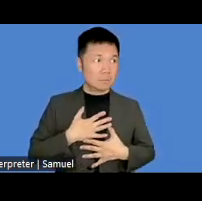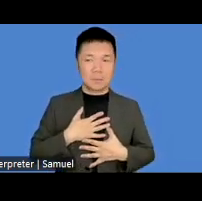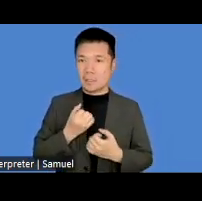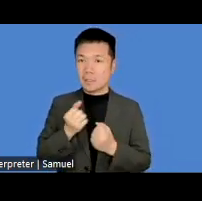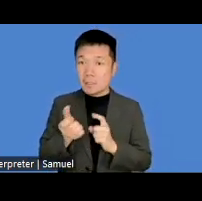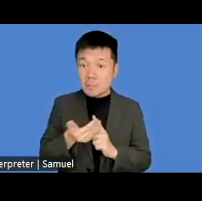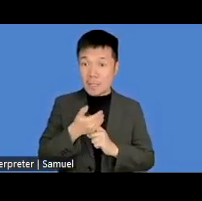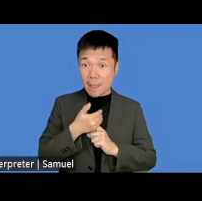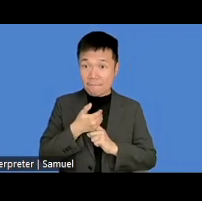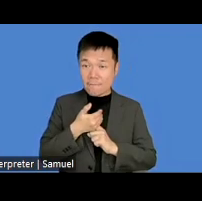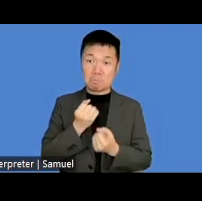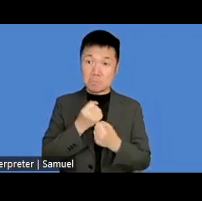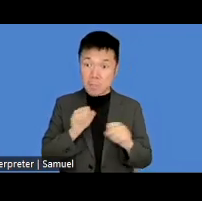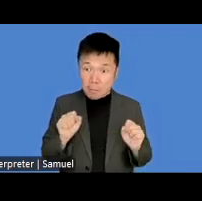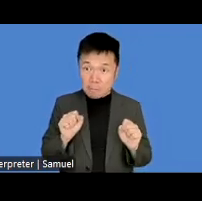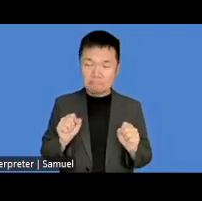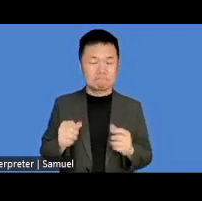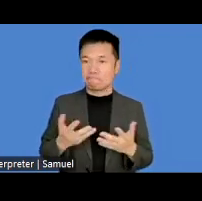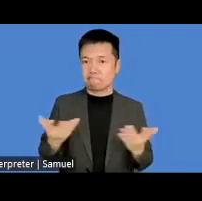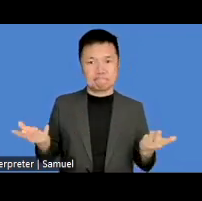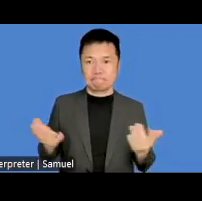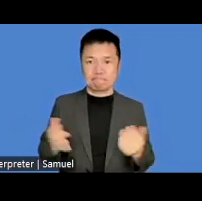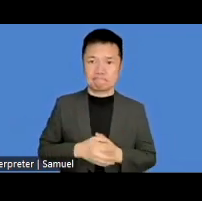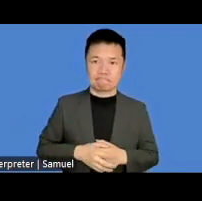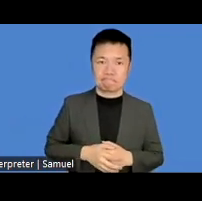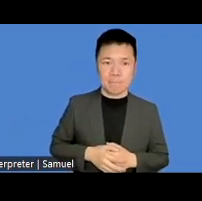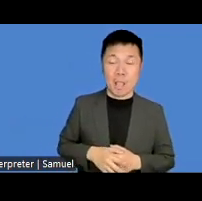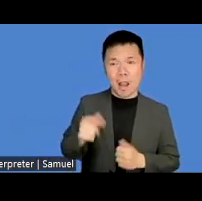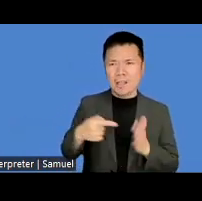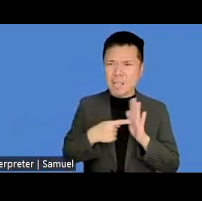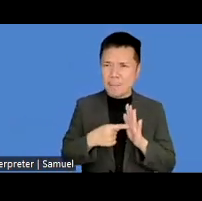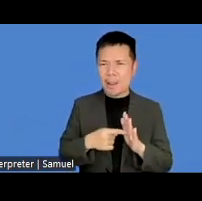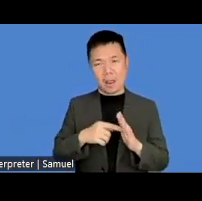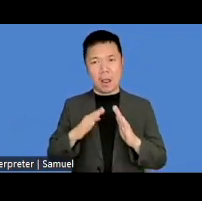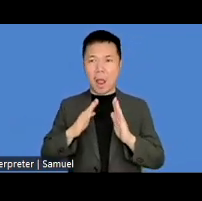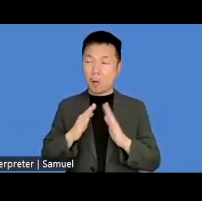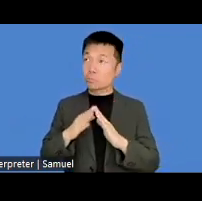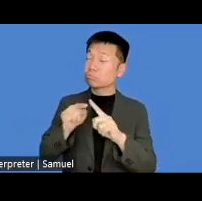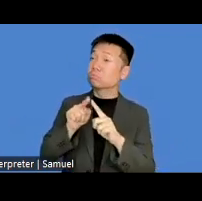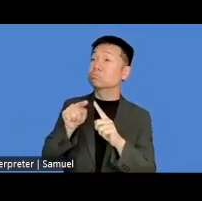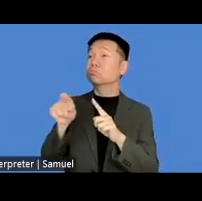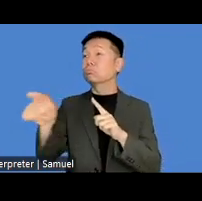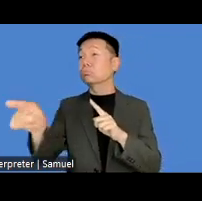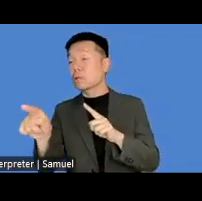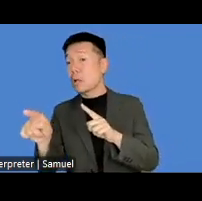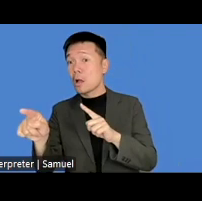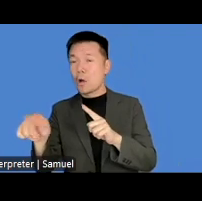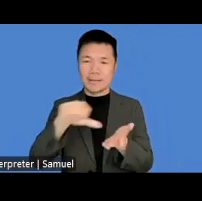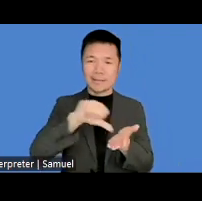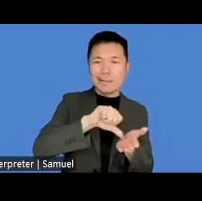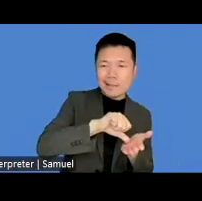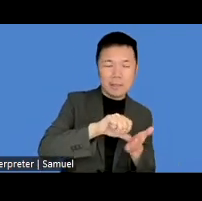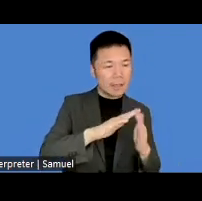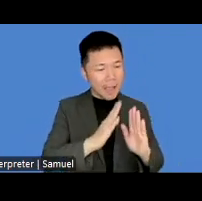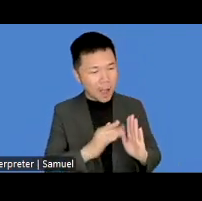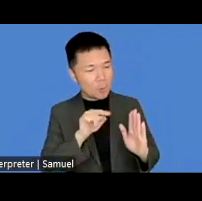to be taken, regardless of whether they are located in remote areas or urban areas,